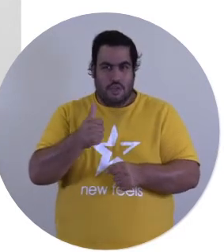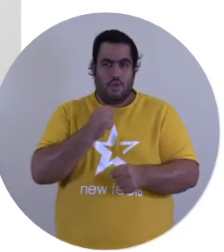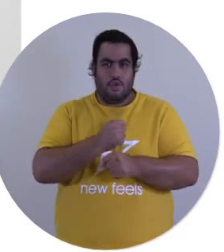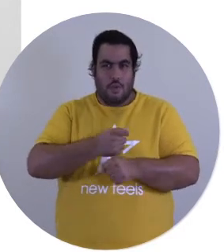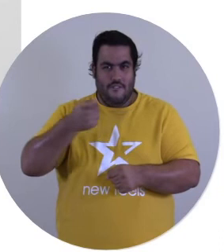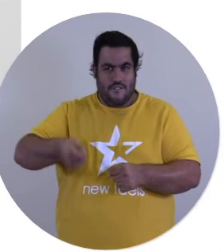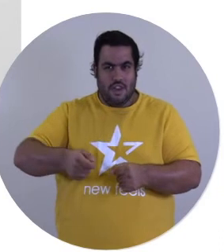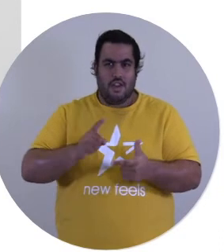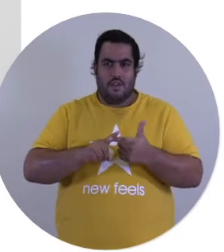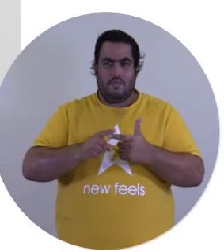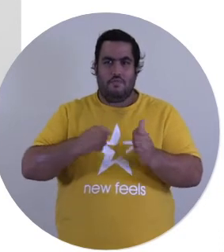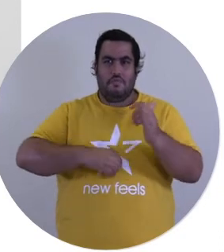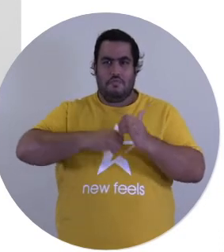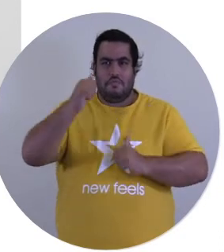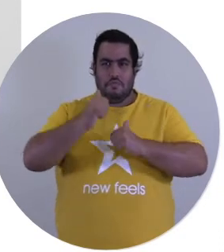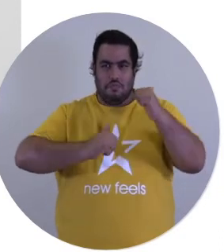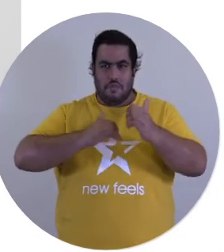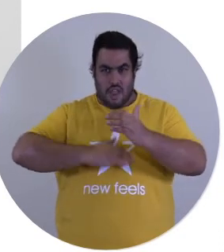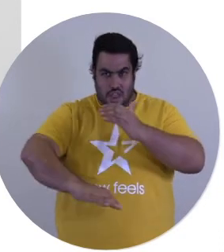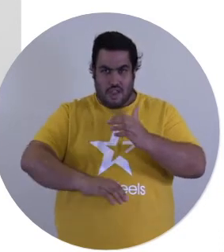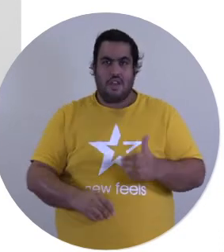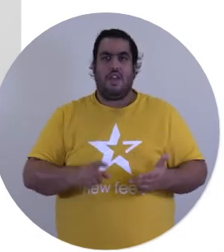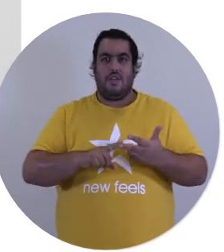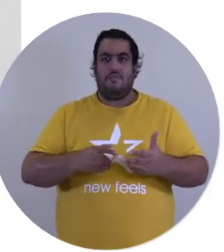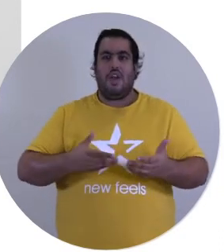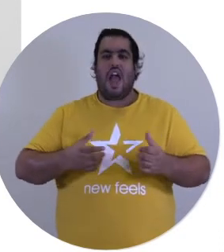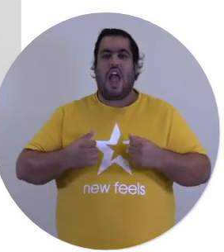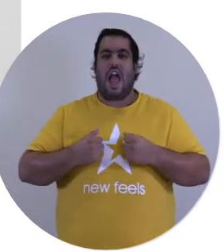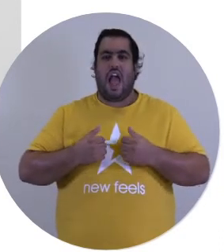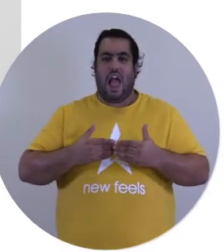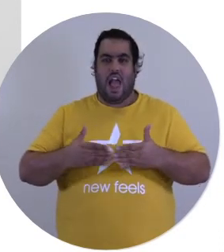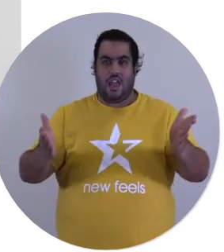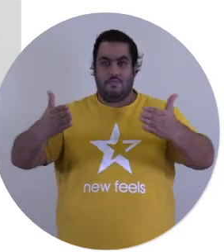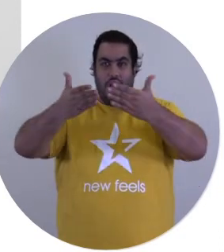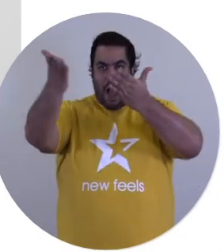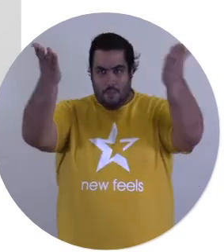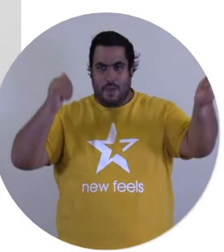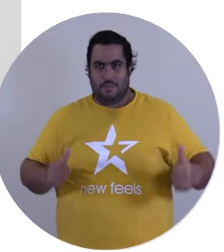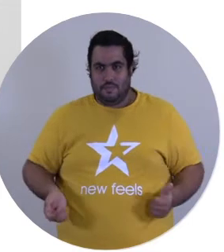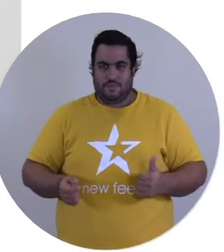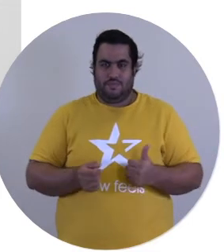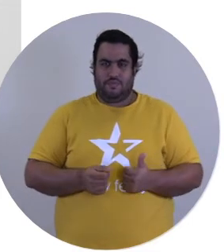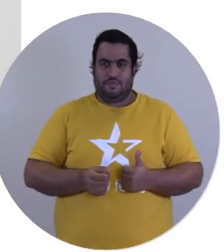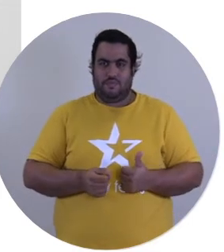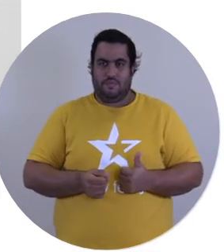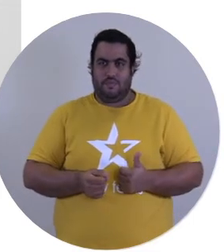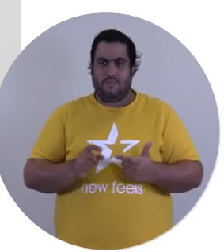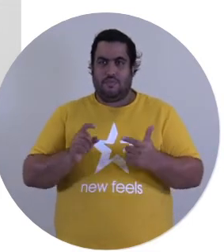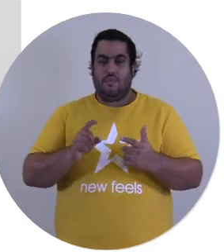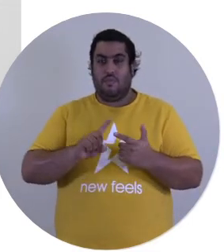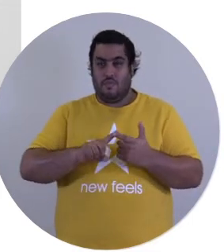jobs, better infrastructure, public services. The disadvantages would